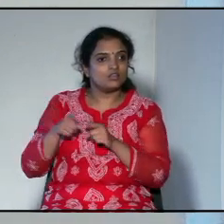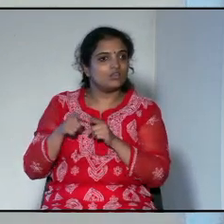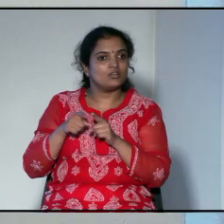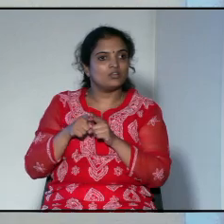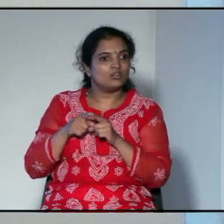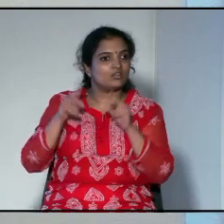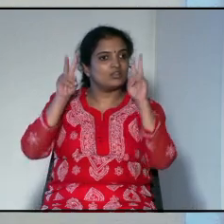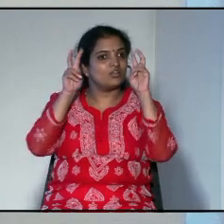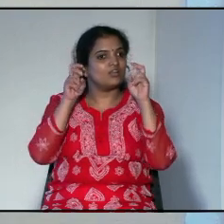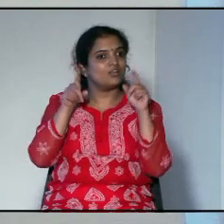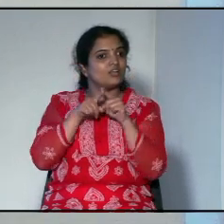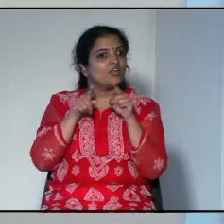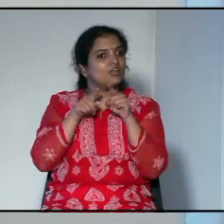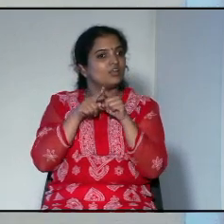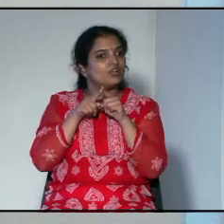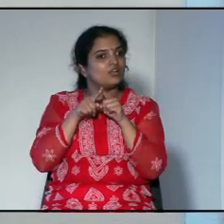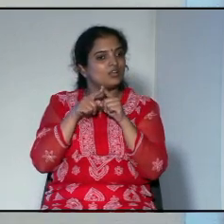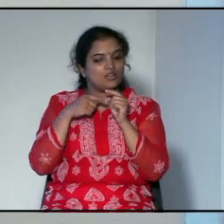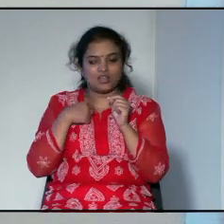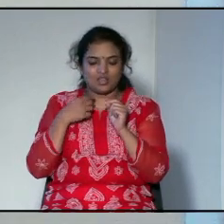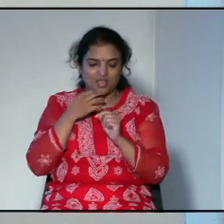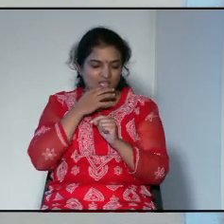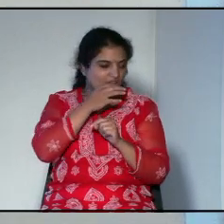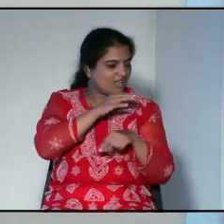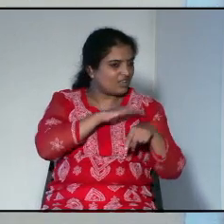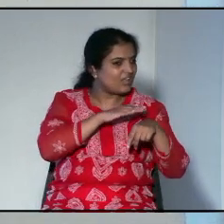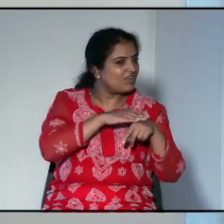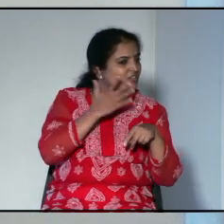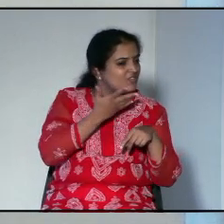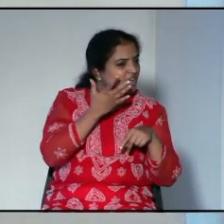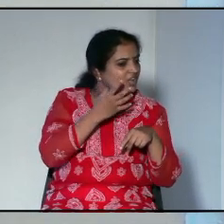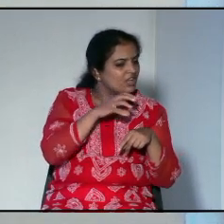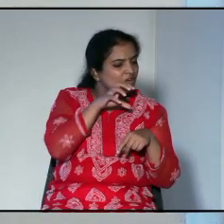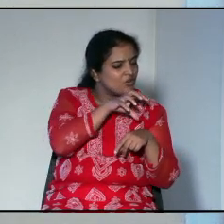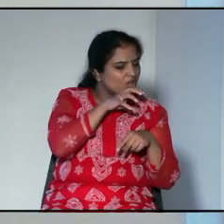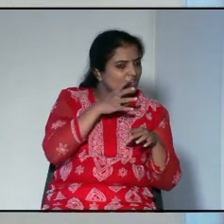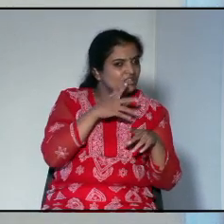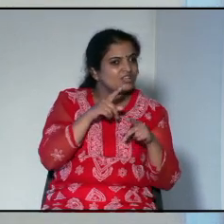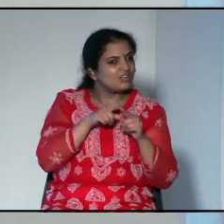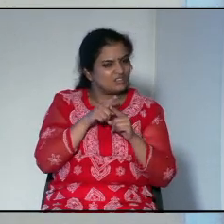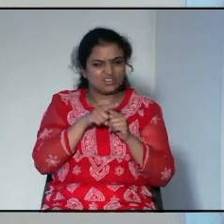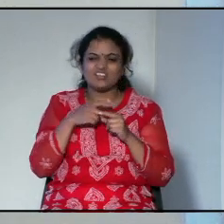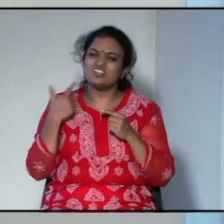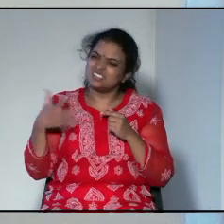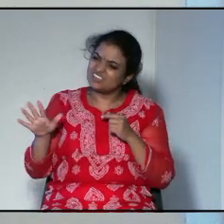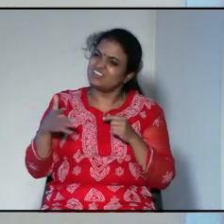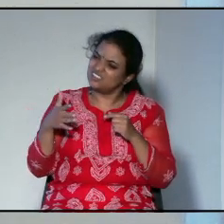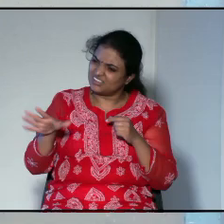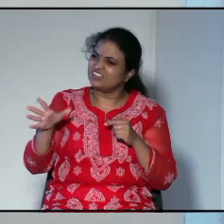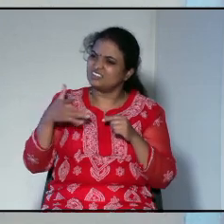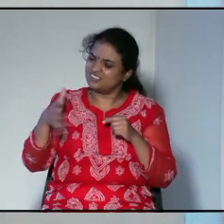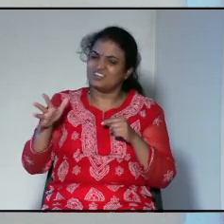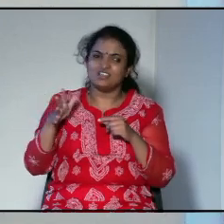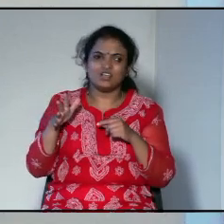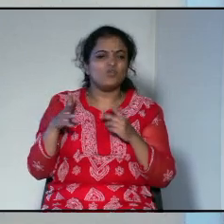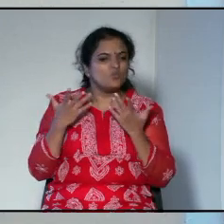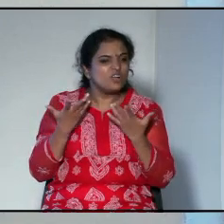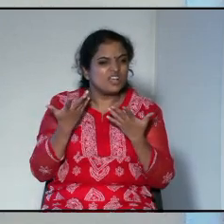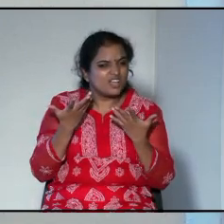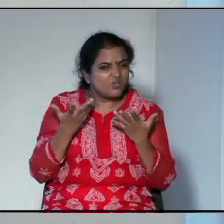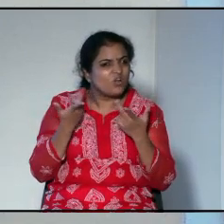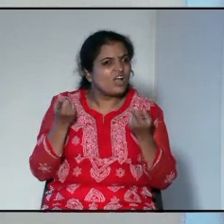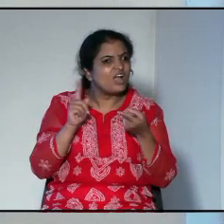topic. And I asked her again, and then the third time, she said, Chodo na. So I said, what happened to